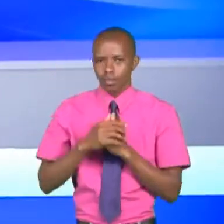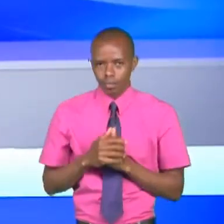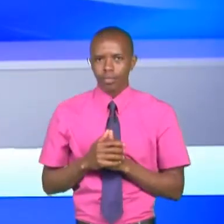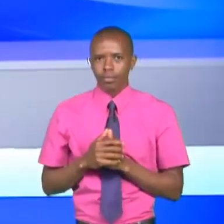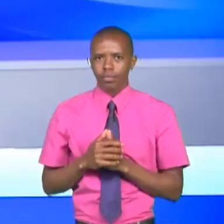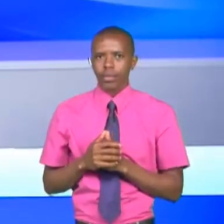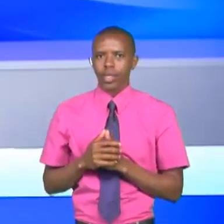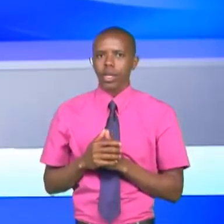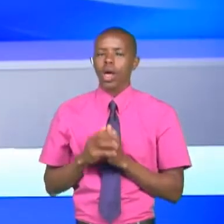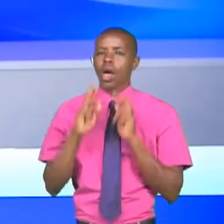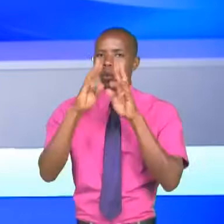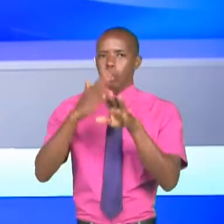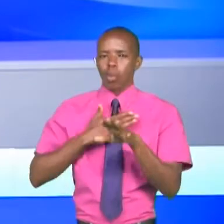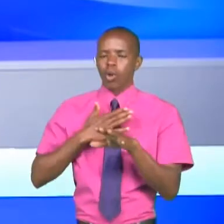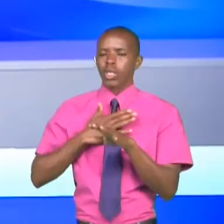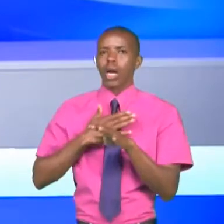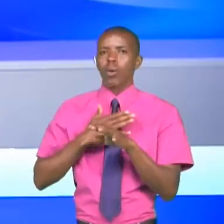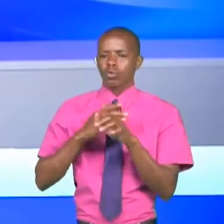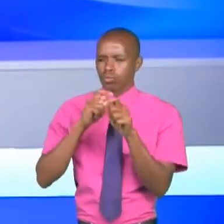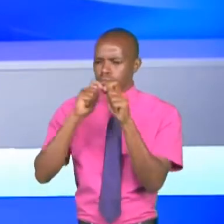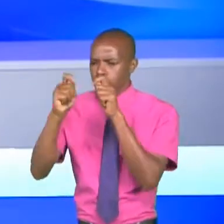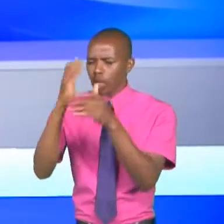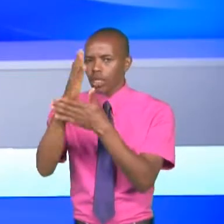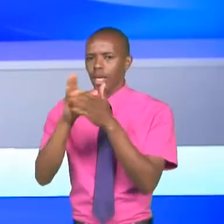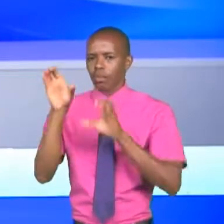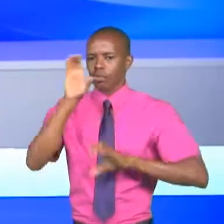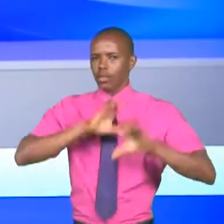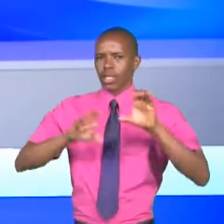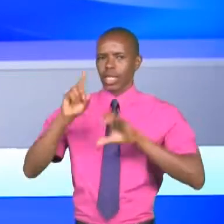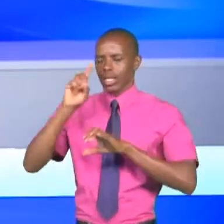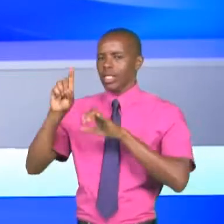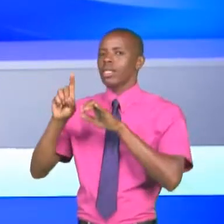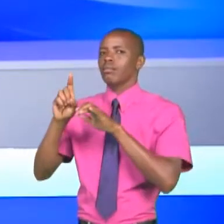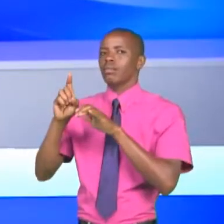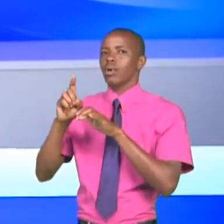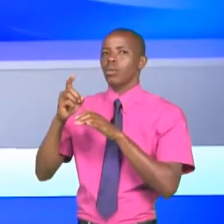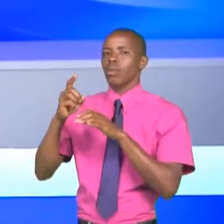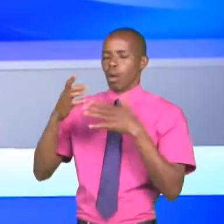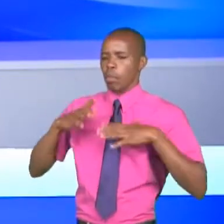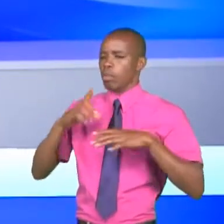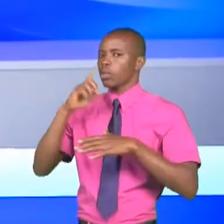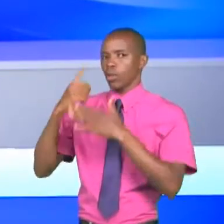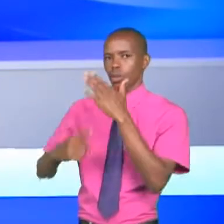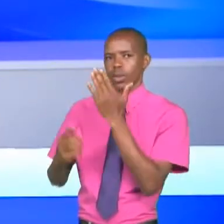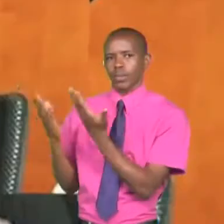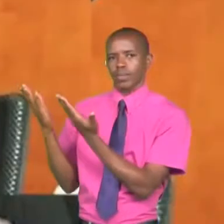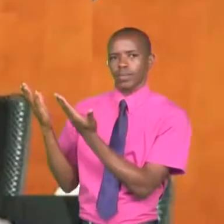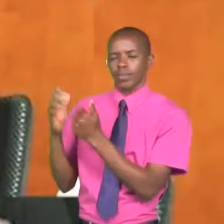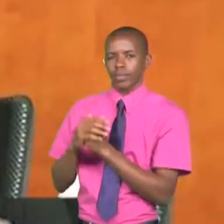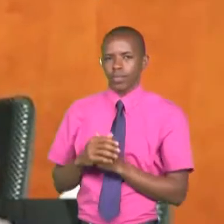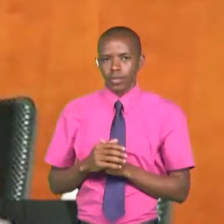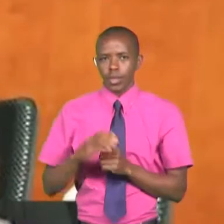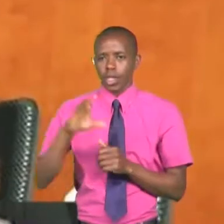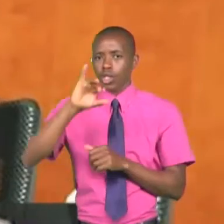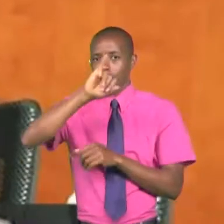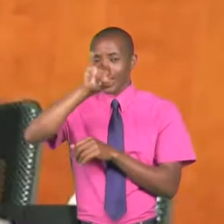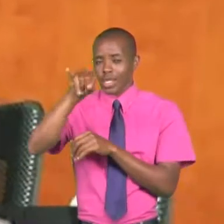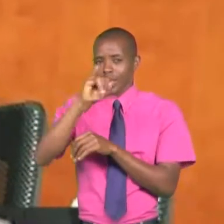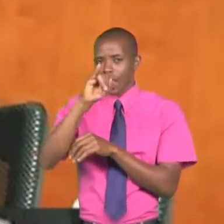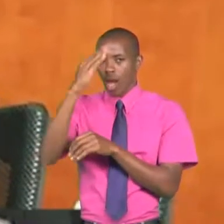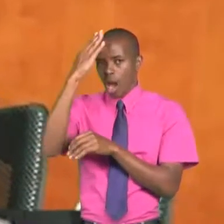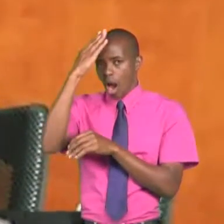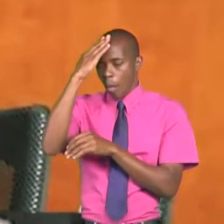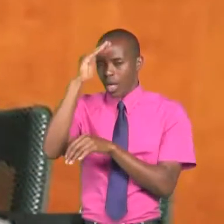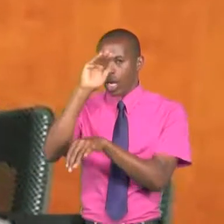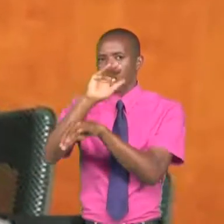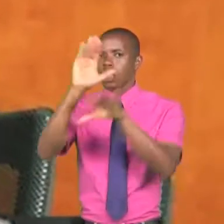streets of Nairobi to sample some of your reaction, and this is what some of you had to say. Chief Justice David Maraga on Monday